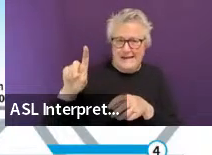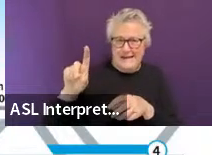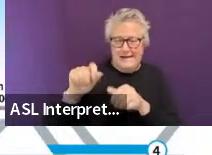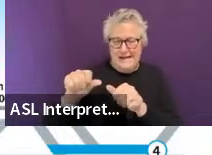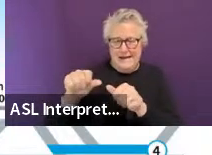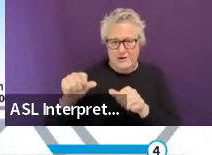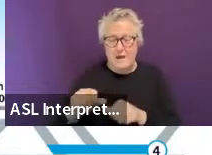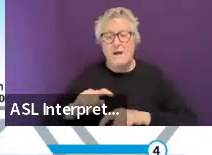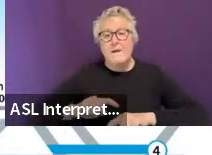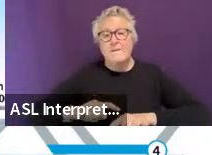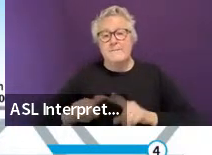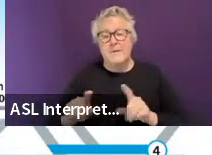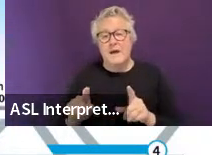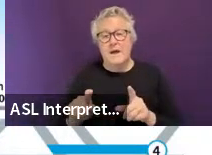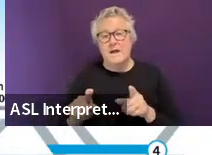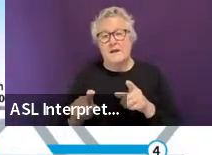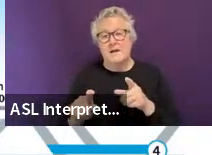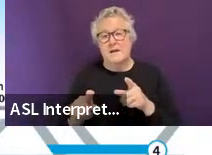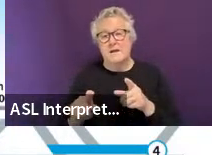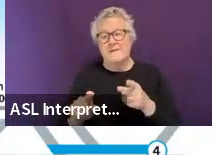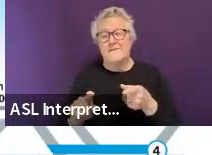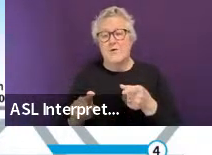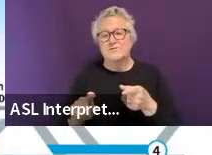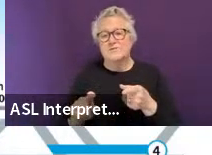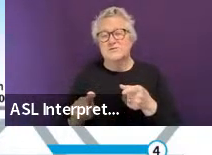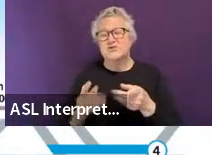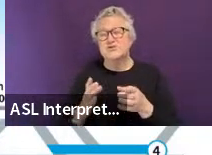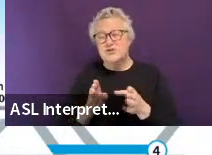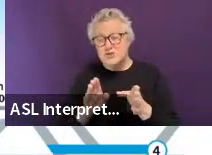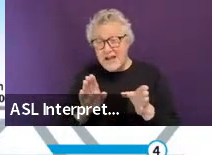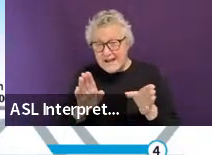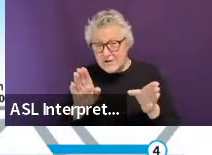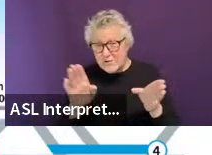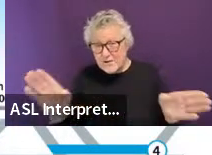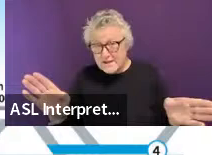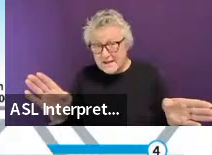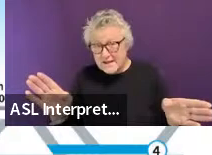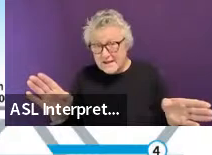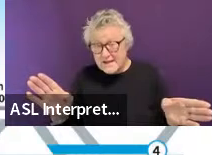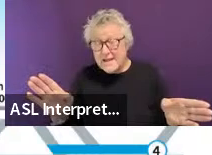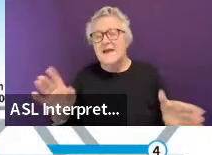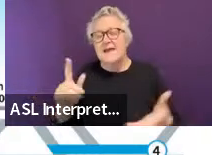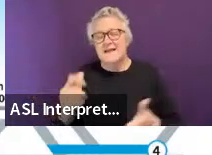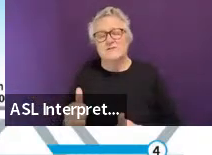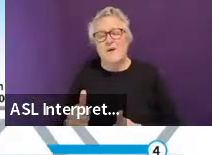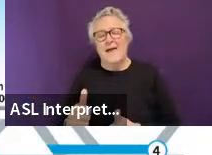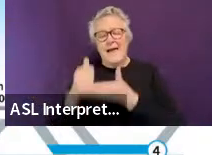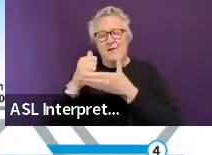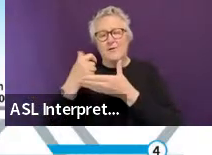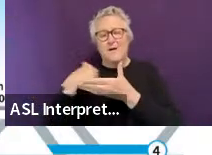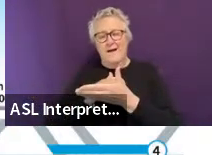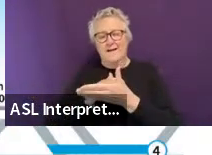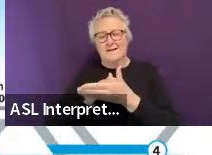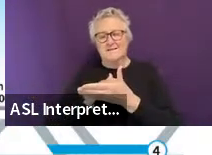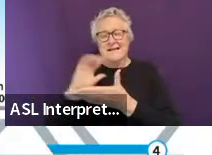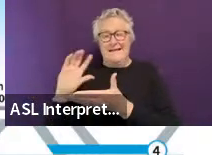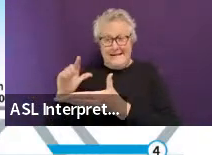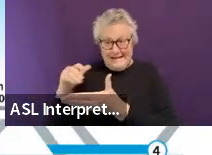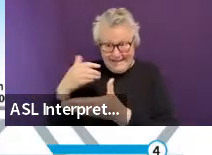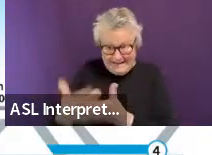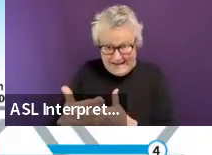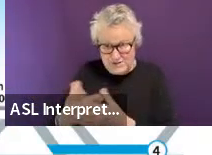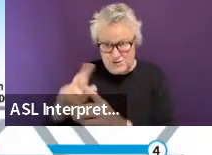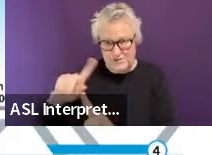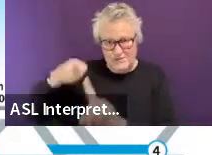are general in nature to help us try to get to a point quickly, but they miss out on that fact that you're pointing out there. So. No,